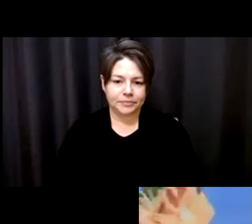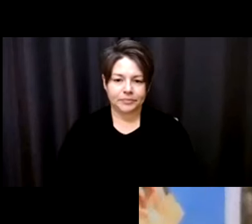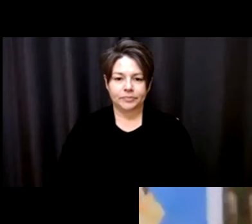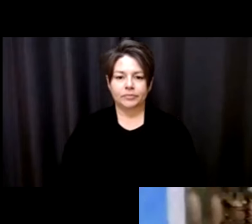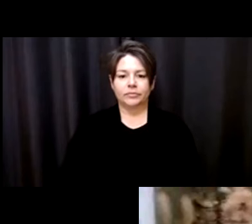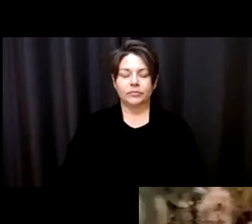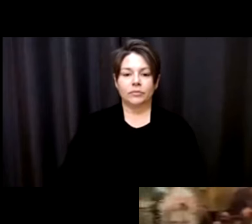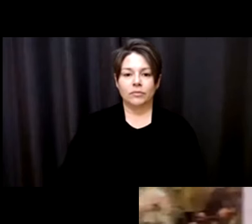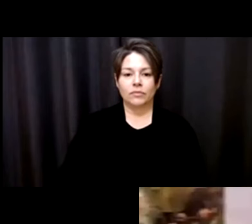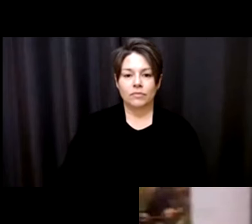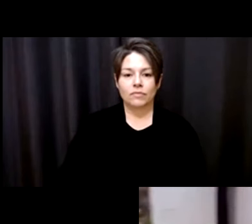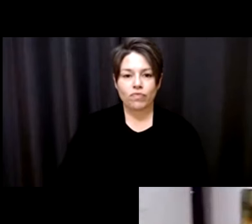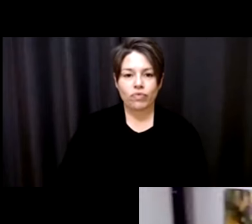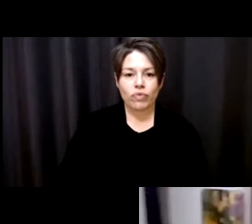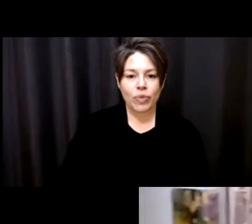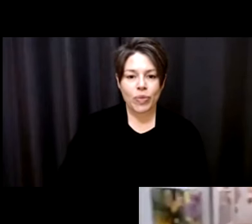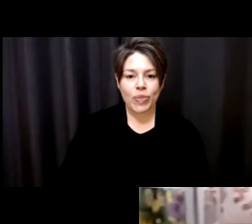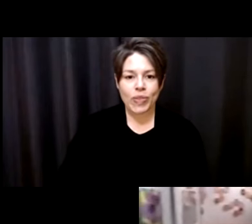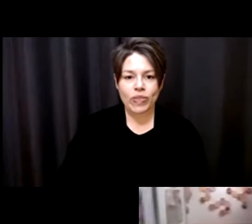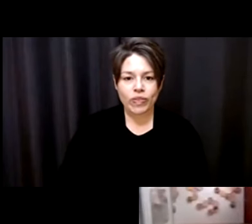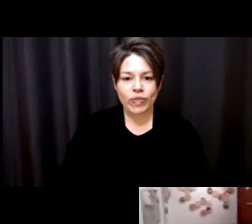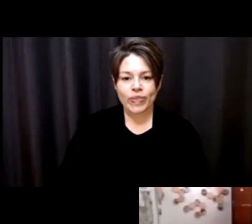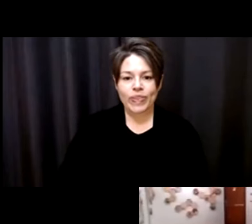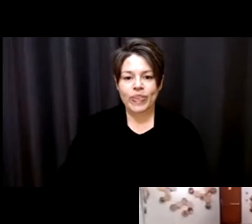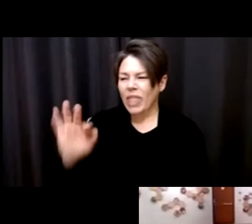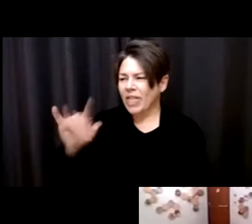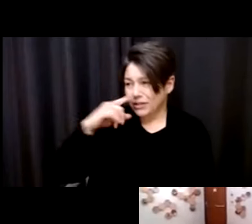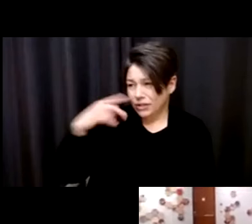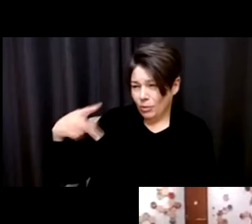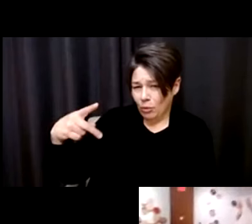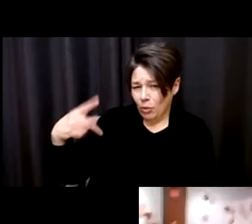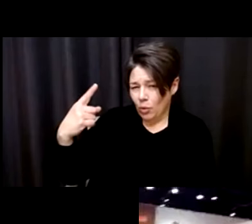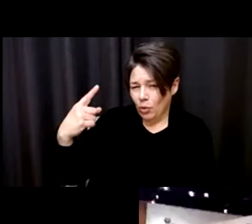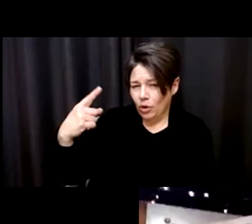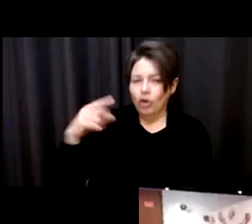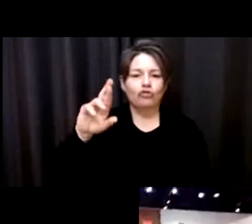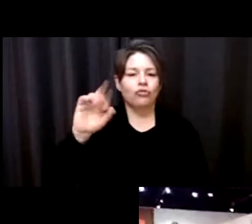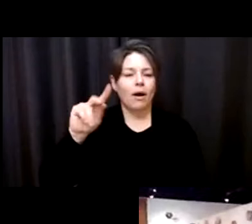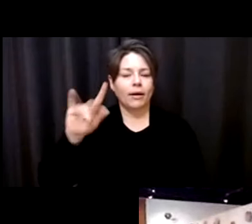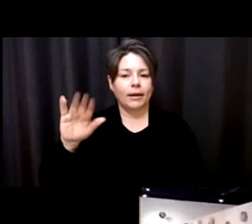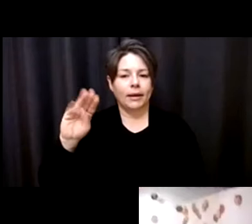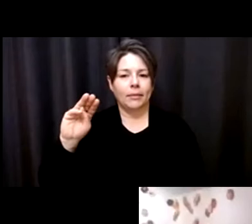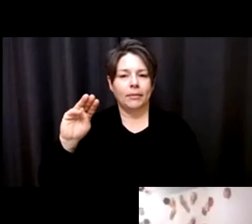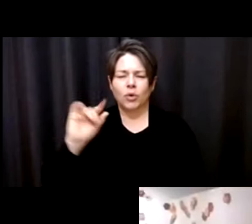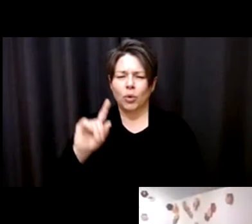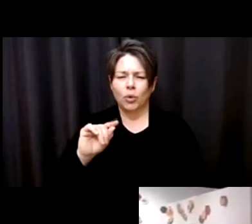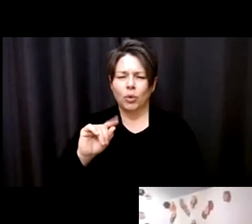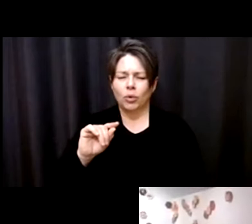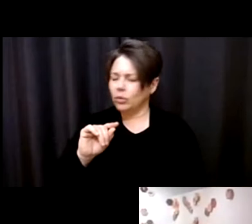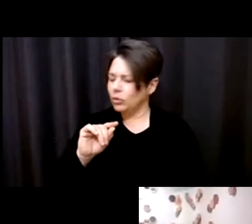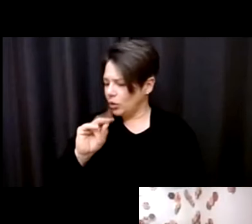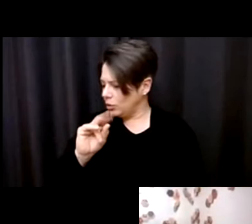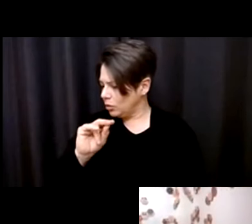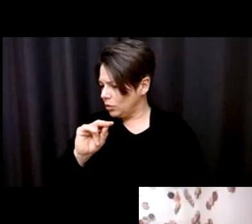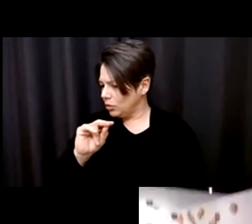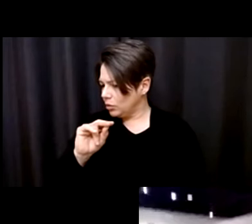That's the purple. Yeah, the summer. Oh, the Rocky Mountain. Well, wait a minute. No, let me get